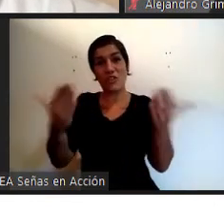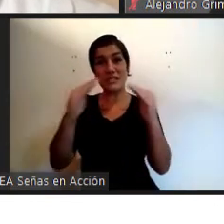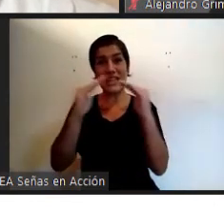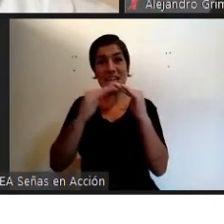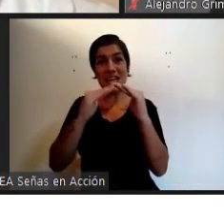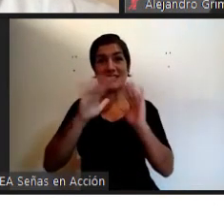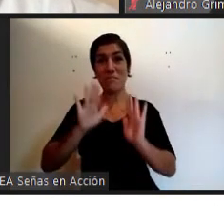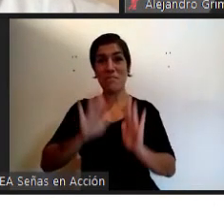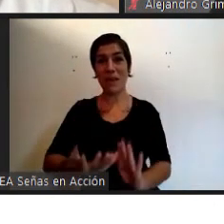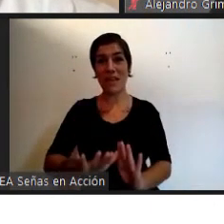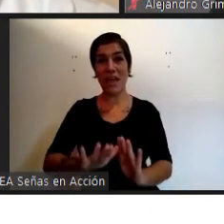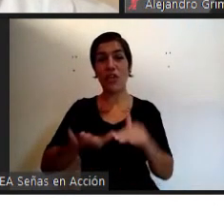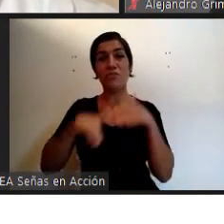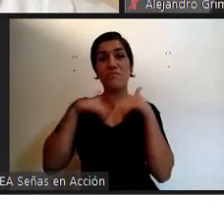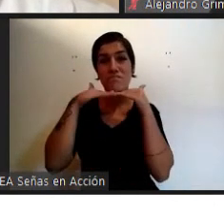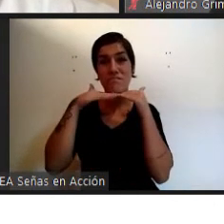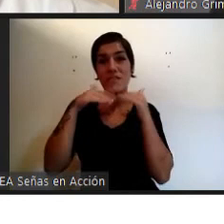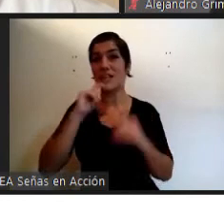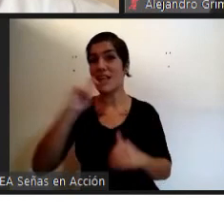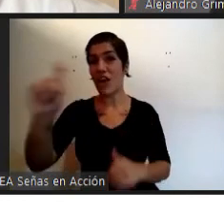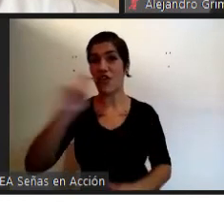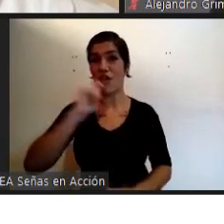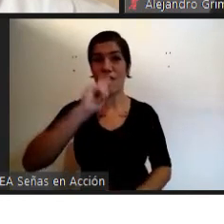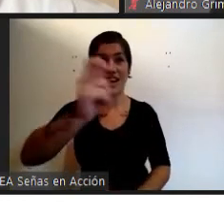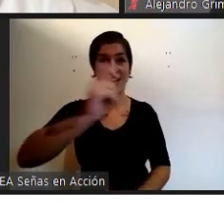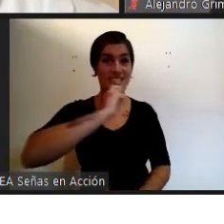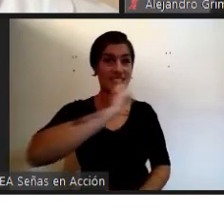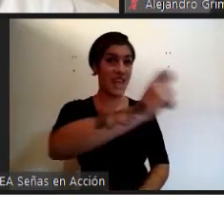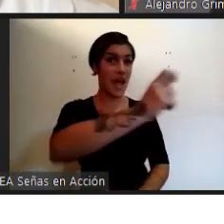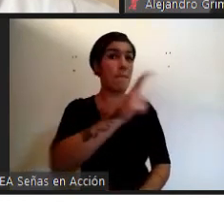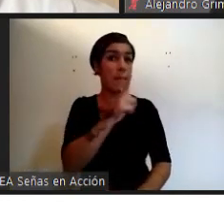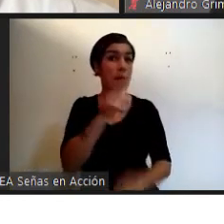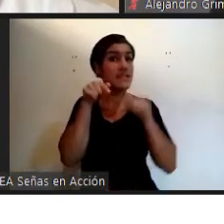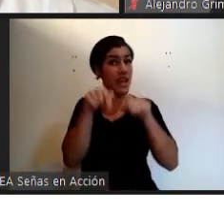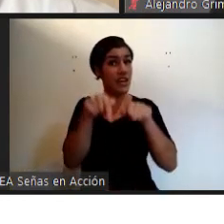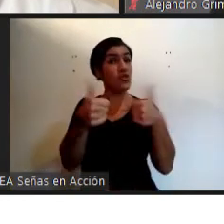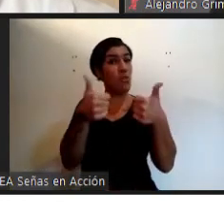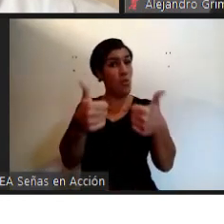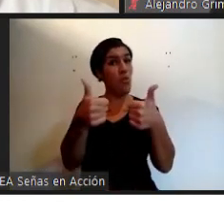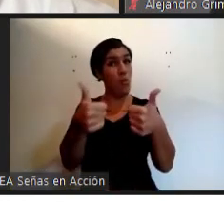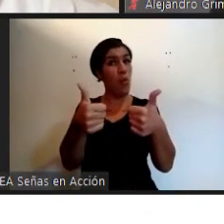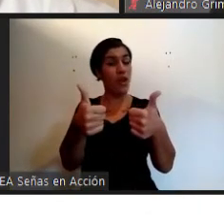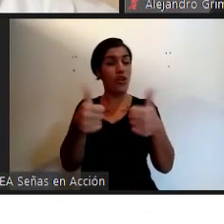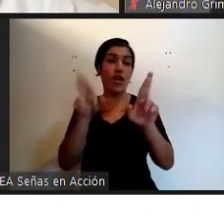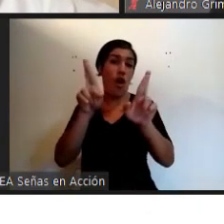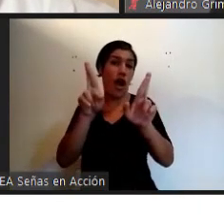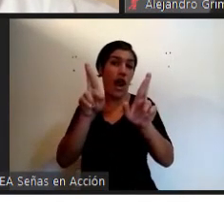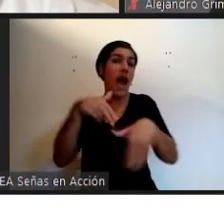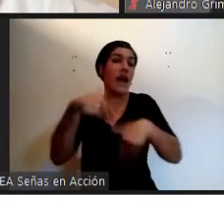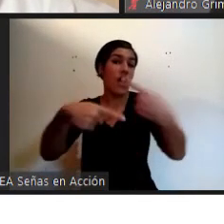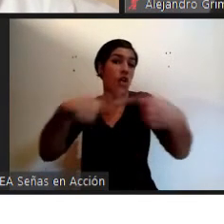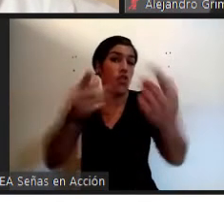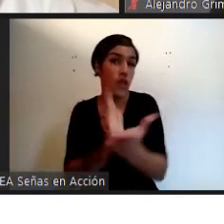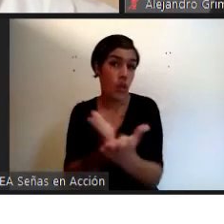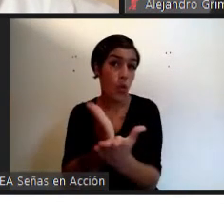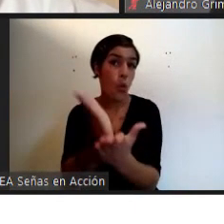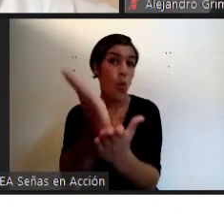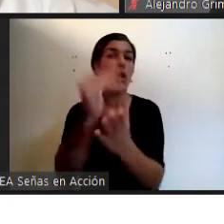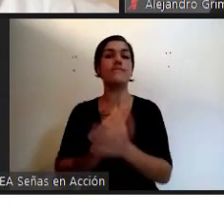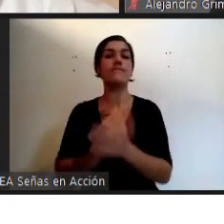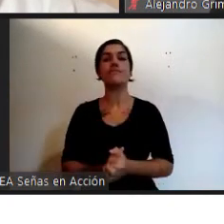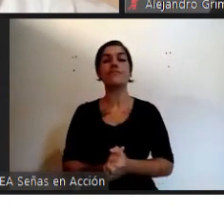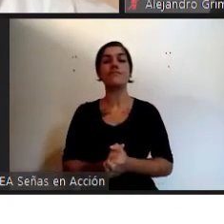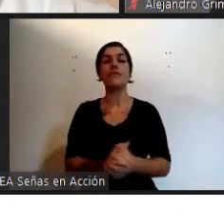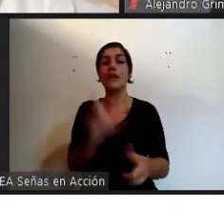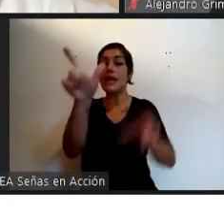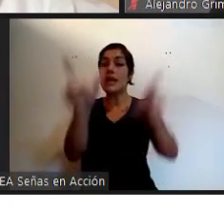am. And that has also come to stay, and it's quite positive. And when it comes to artists, I think that they can